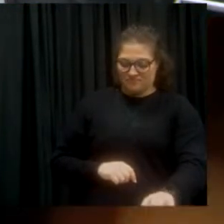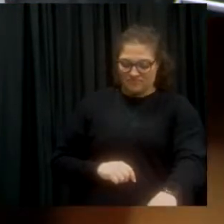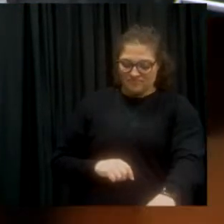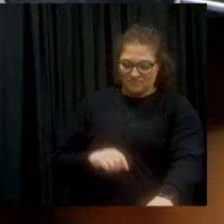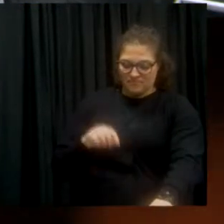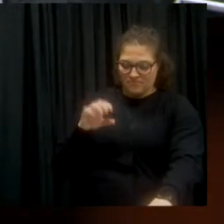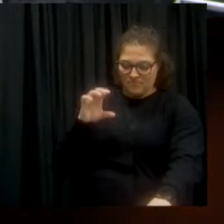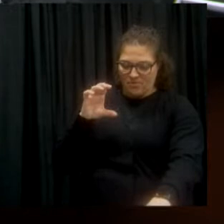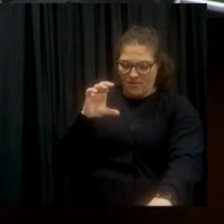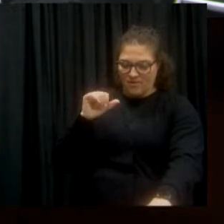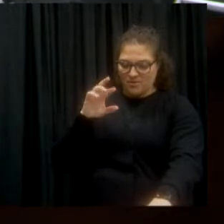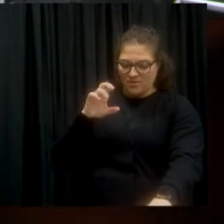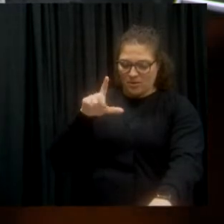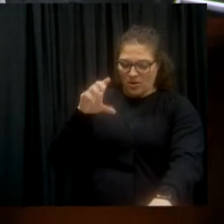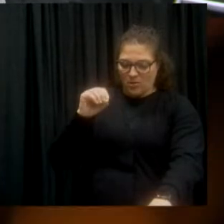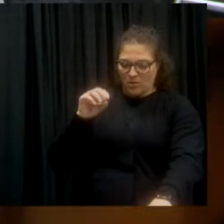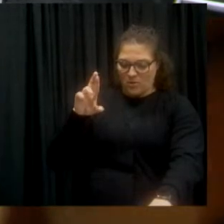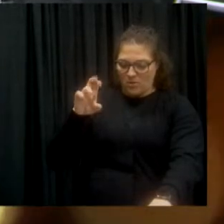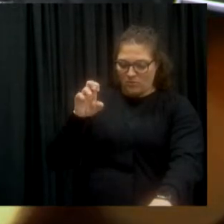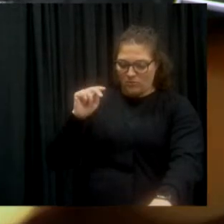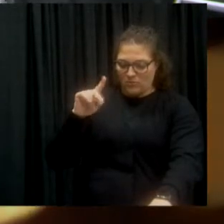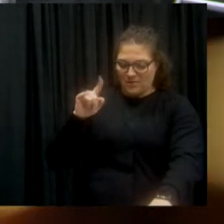Carlo Renzel Cotamat.